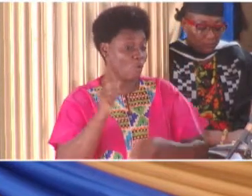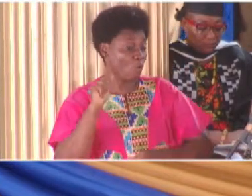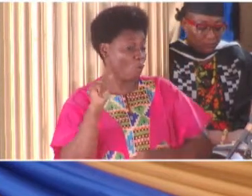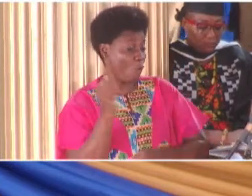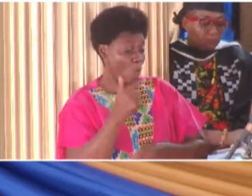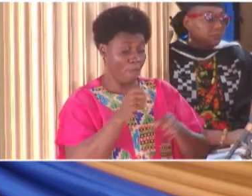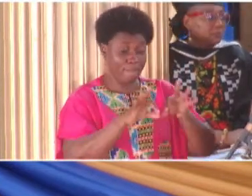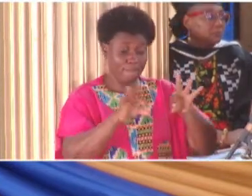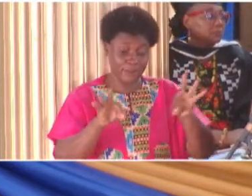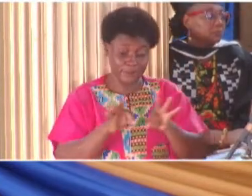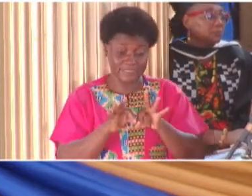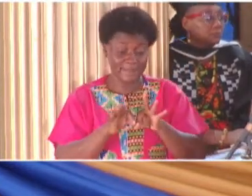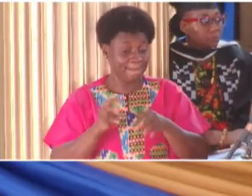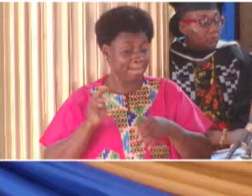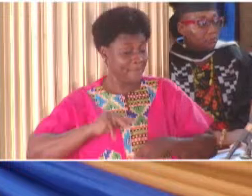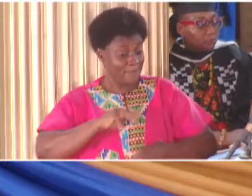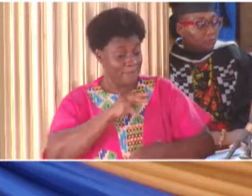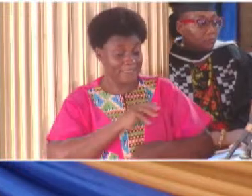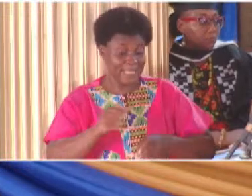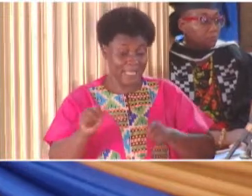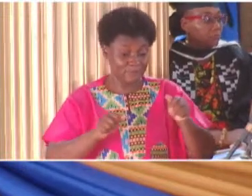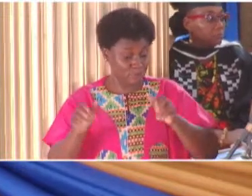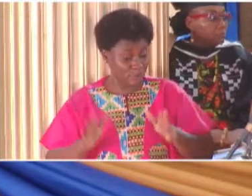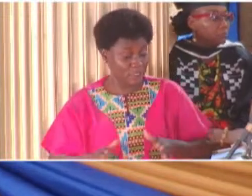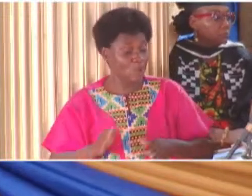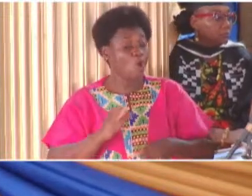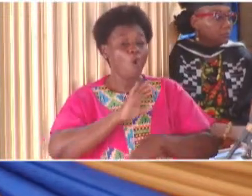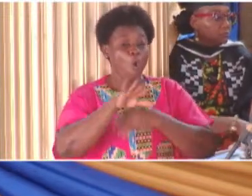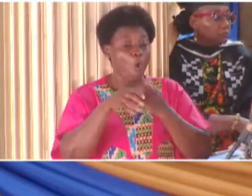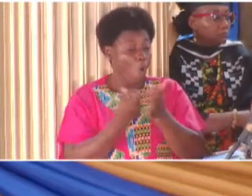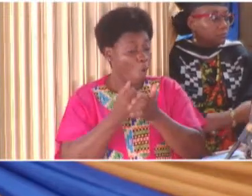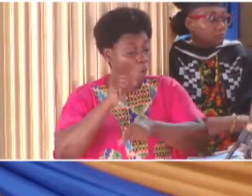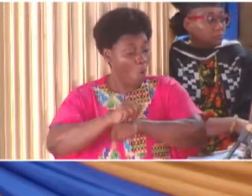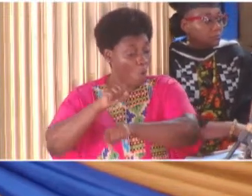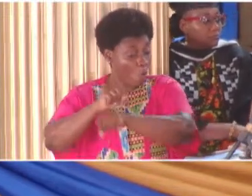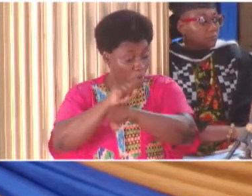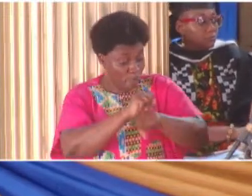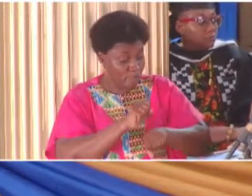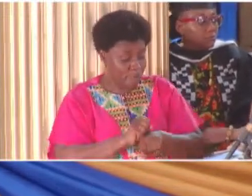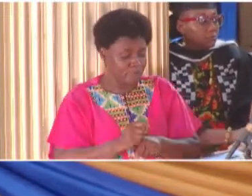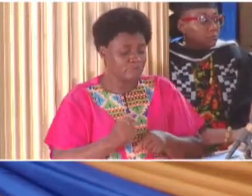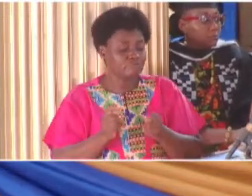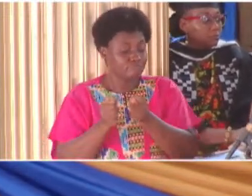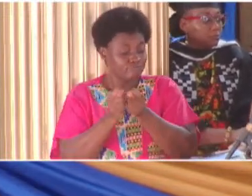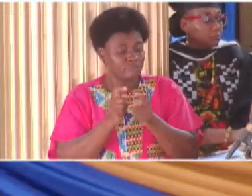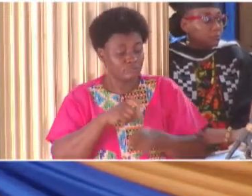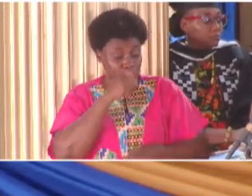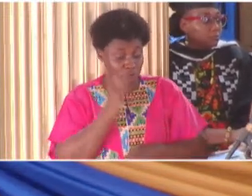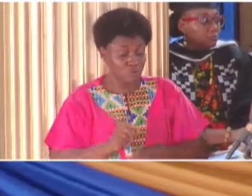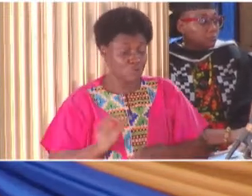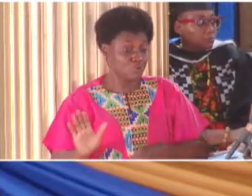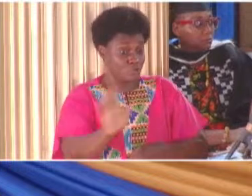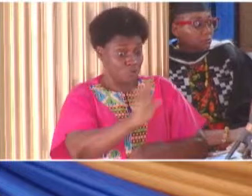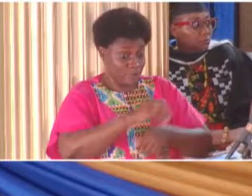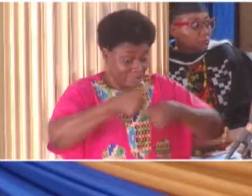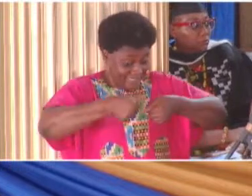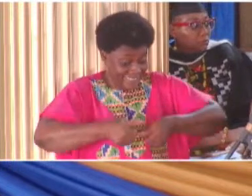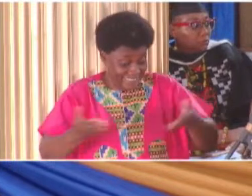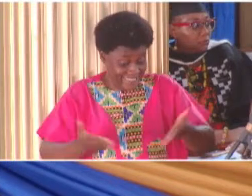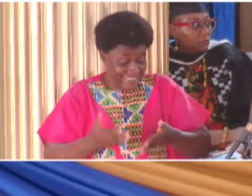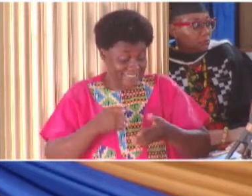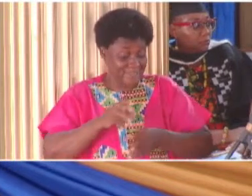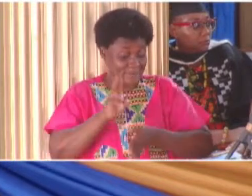members and administrators and all who work together to ensure that your stay here in this